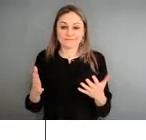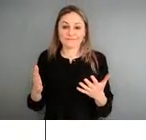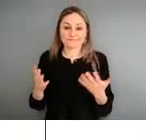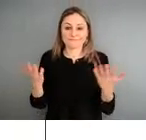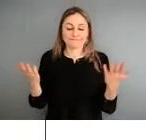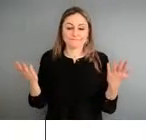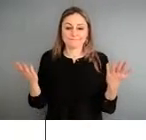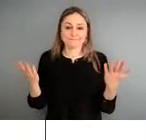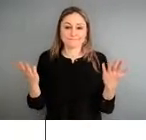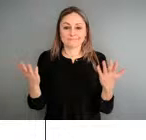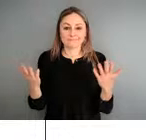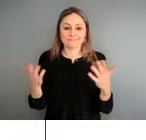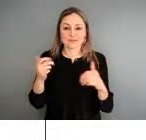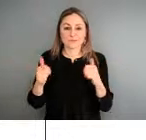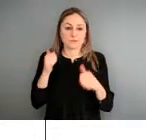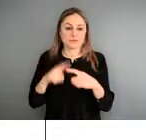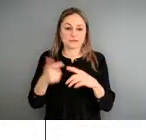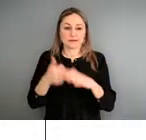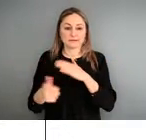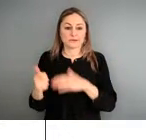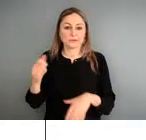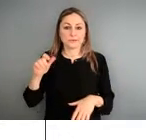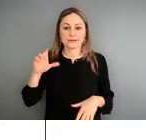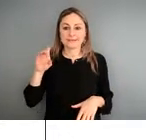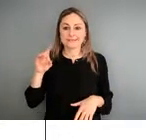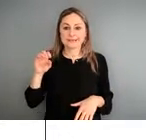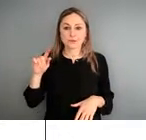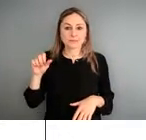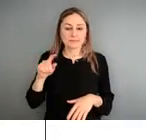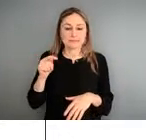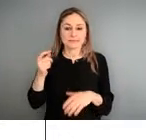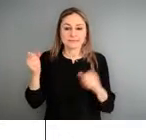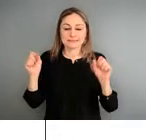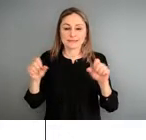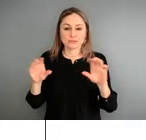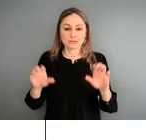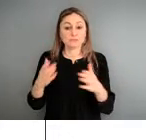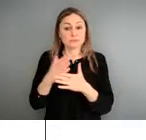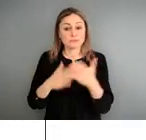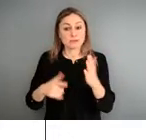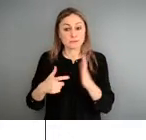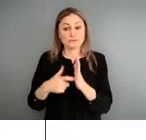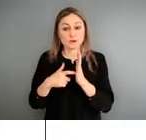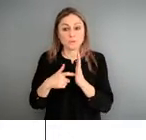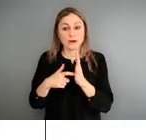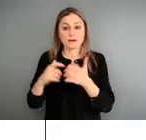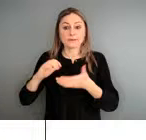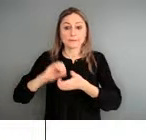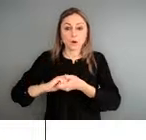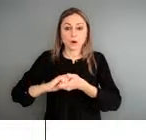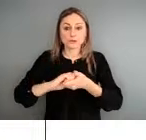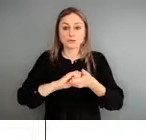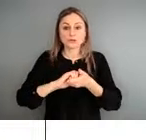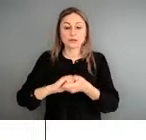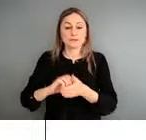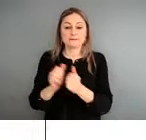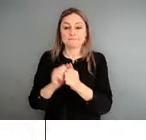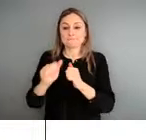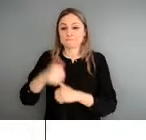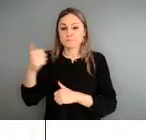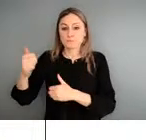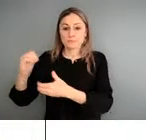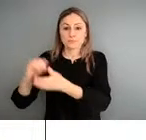what, DOTs are able to do, and that some of it is going to require some of that, partnership with other